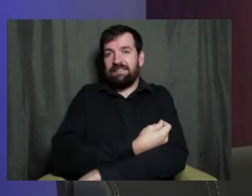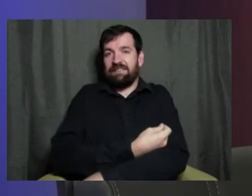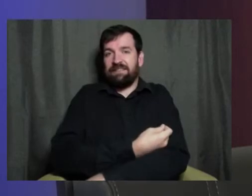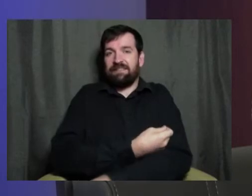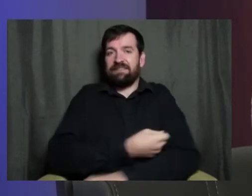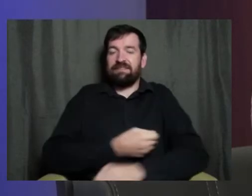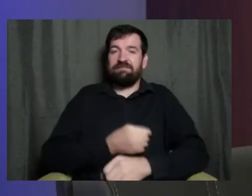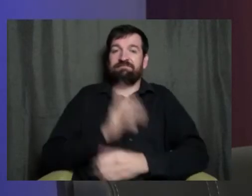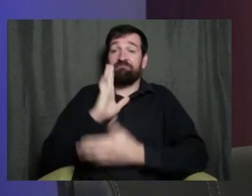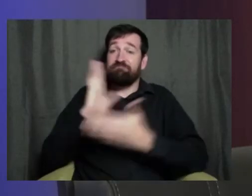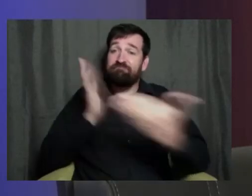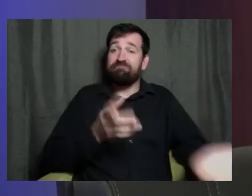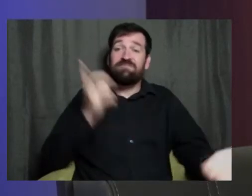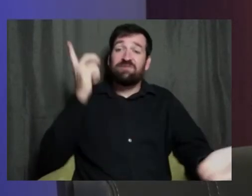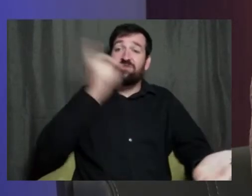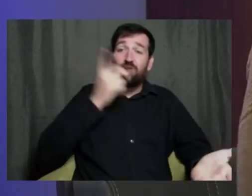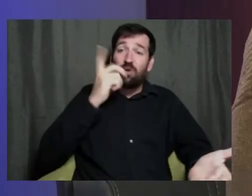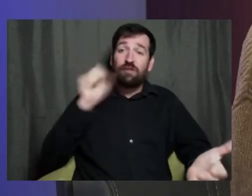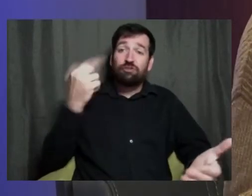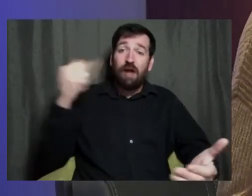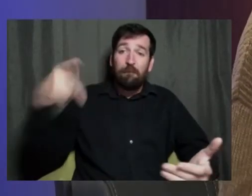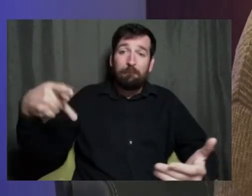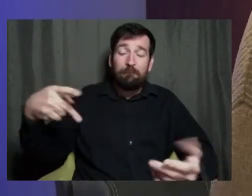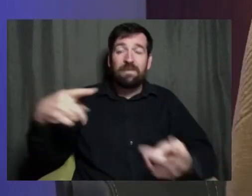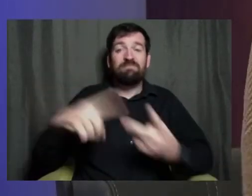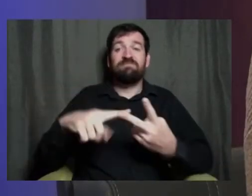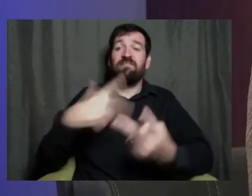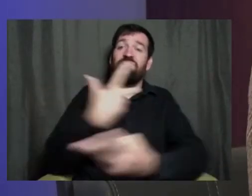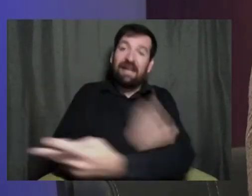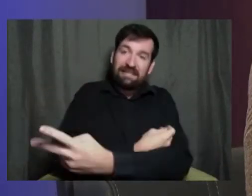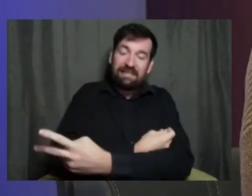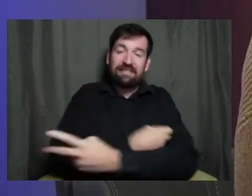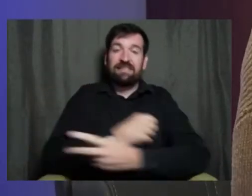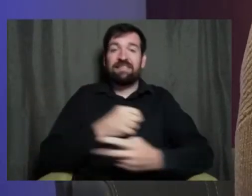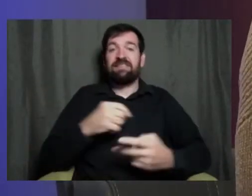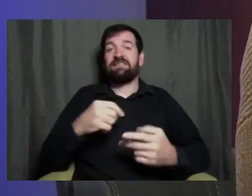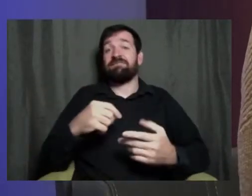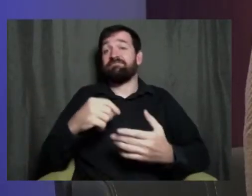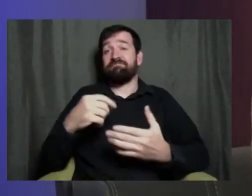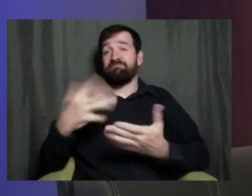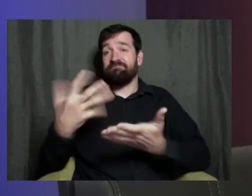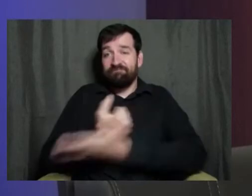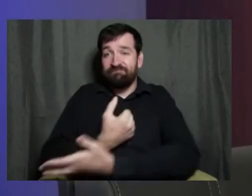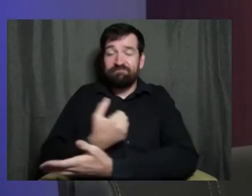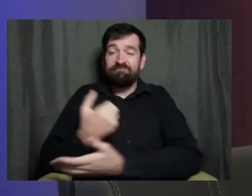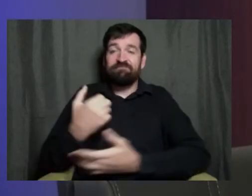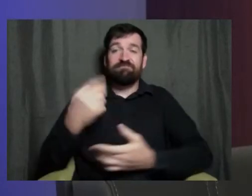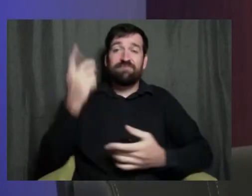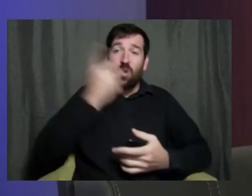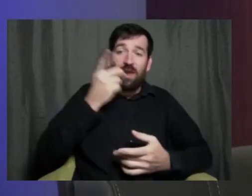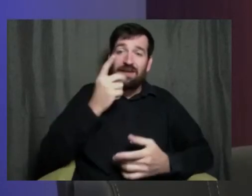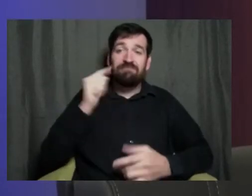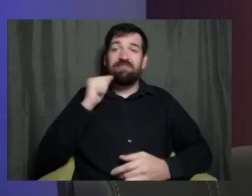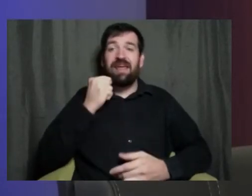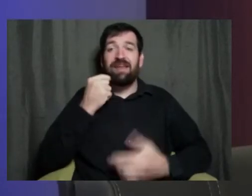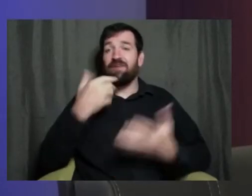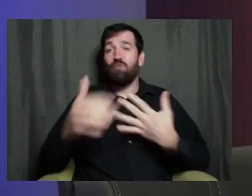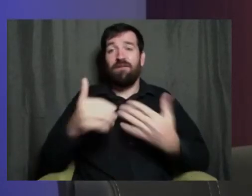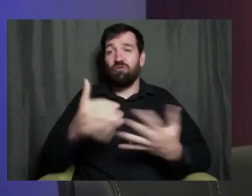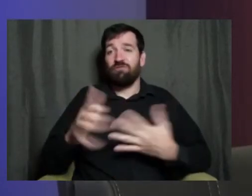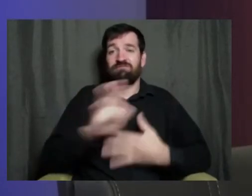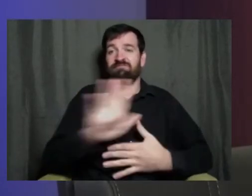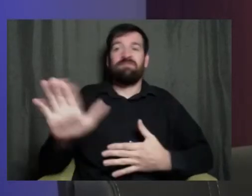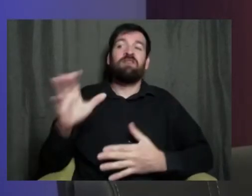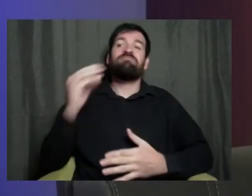shop, get some donuts, take them to get their vaccine. As soon as they get their vaccine, they get to eat a donut or candy or whatever else is their kind of food of